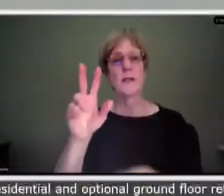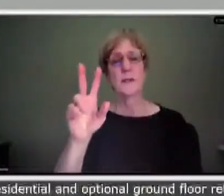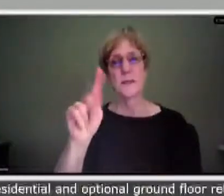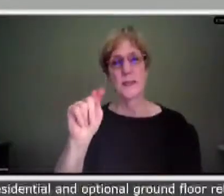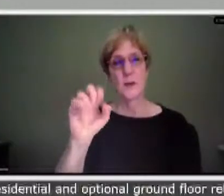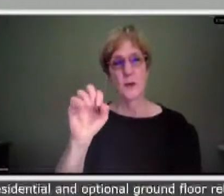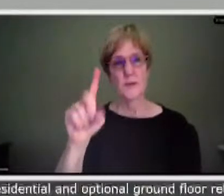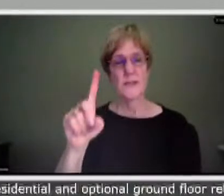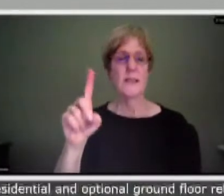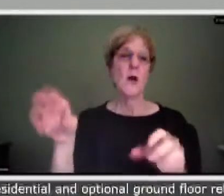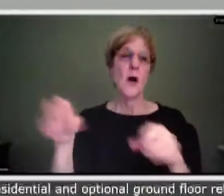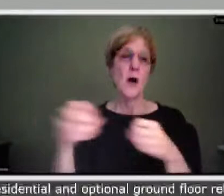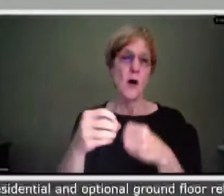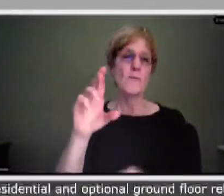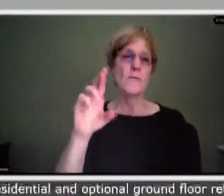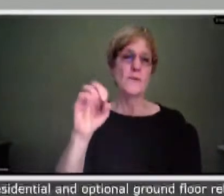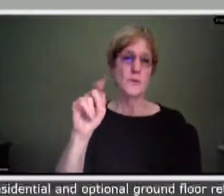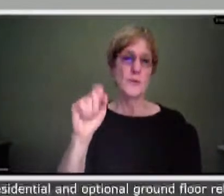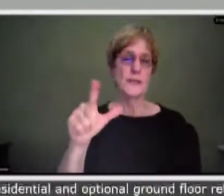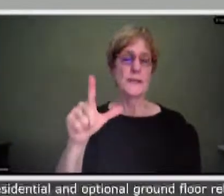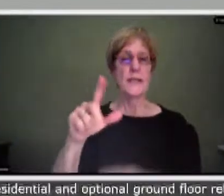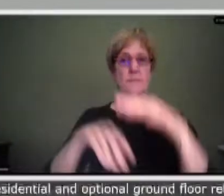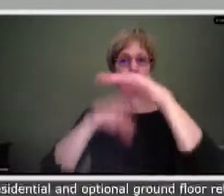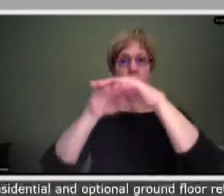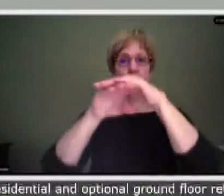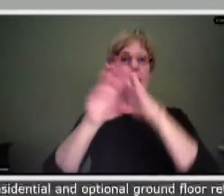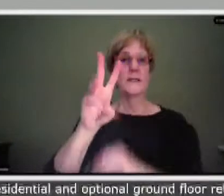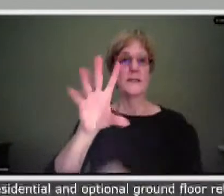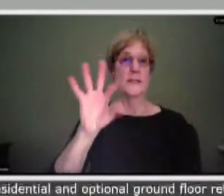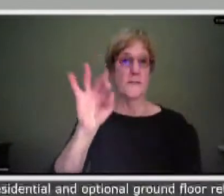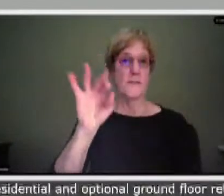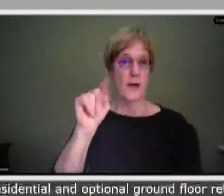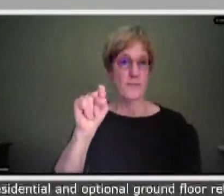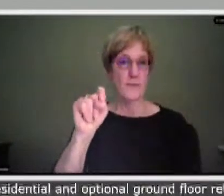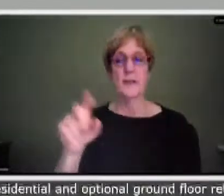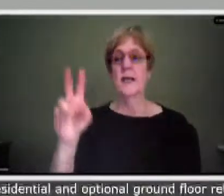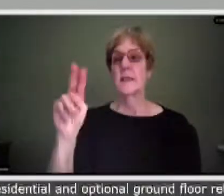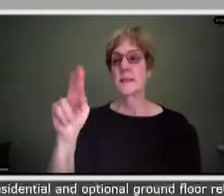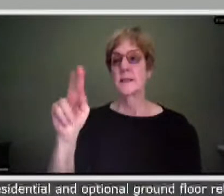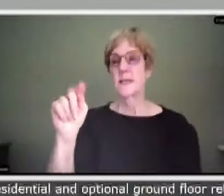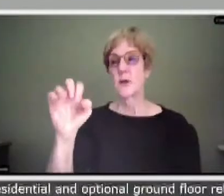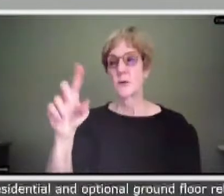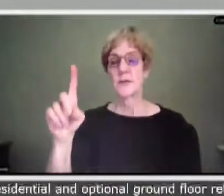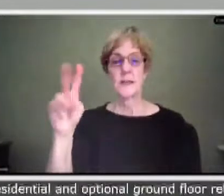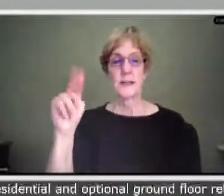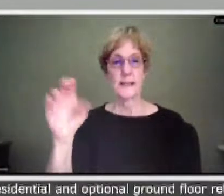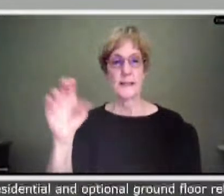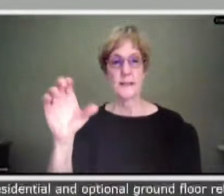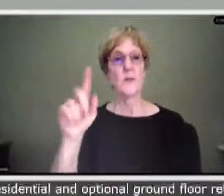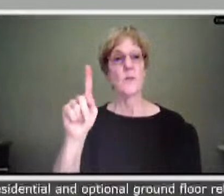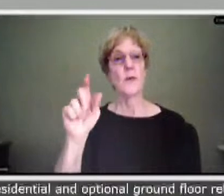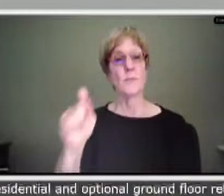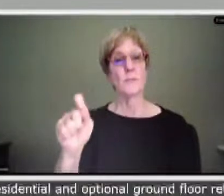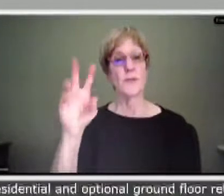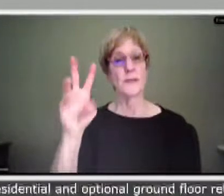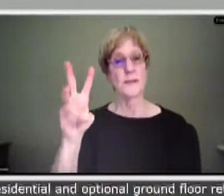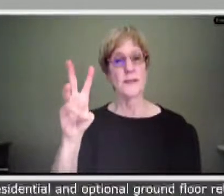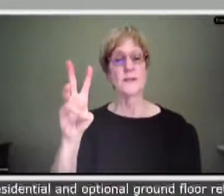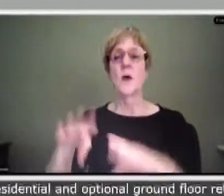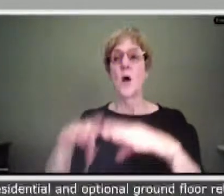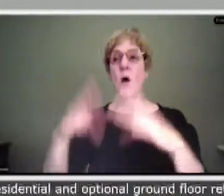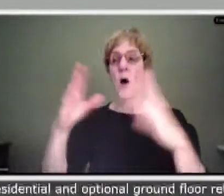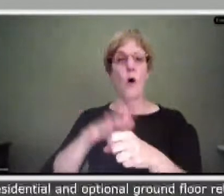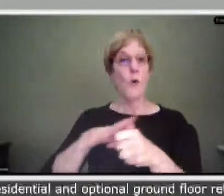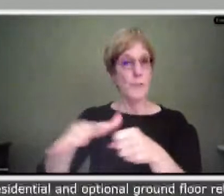retail, capped out at 65 feet. Development area C is TOD-NC, and that's 1.6 acres of amenitized open space. You can see